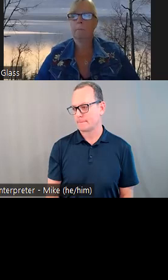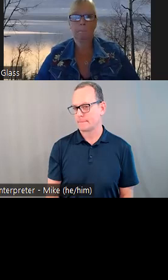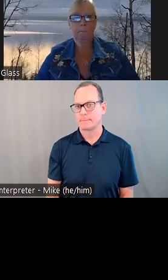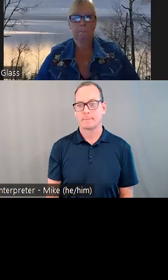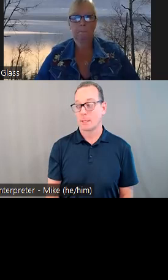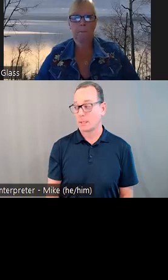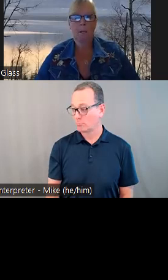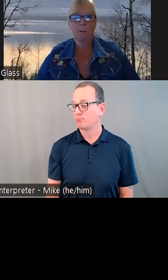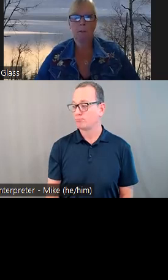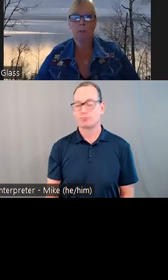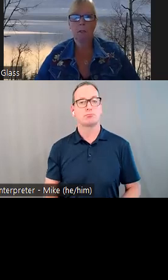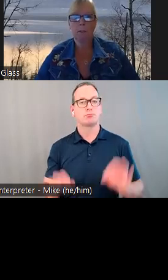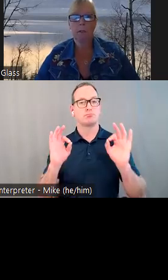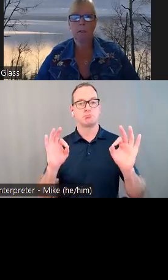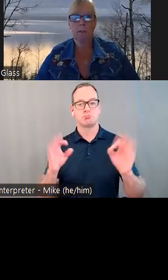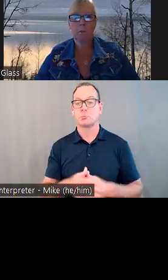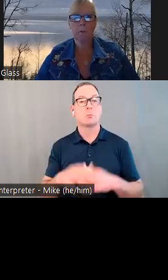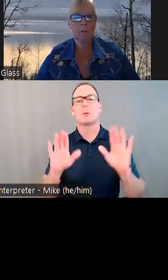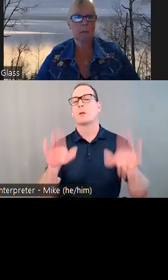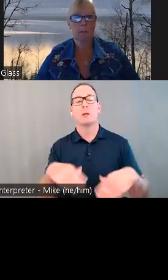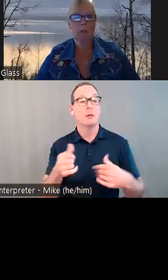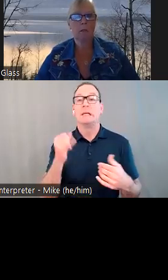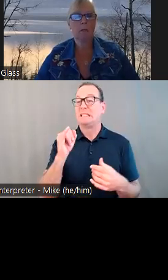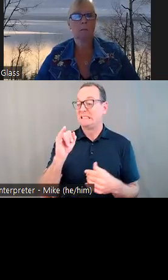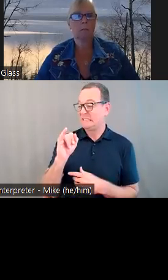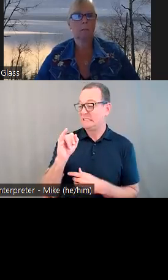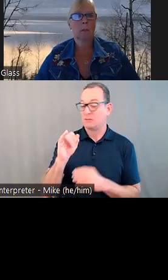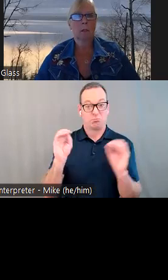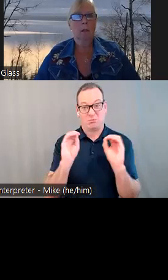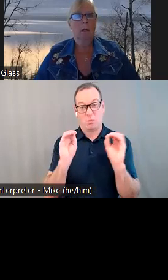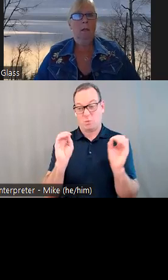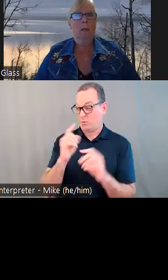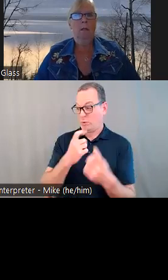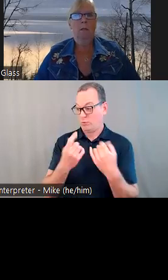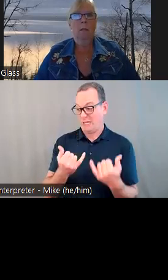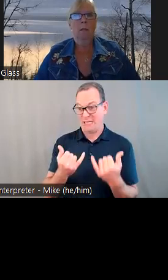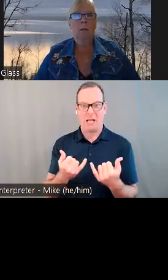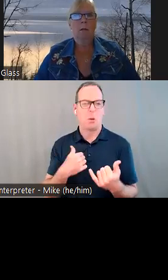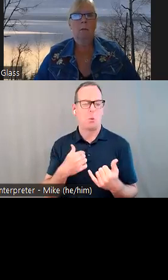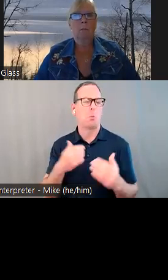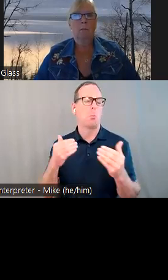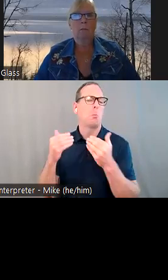Okay, don't see anything else right at this moment, so let's just carry on.